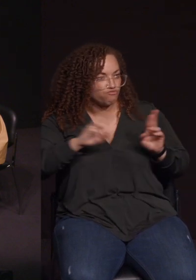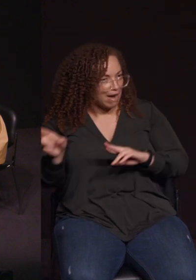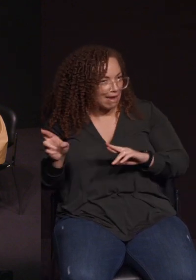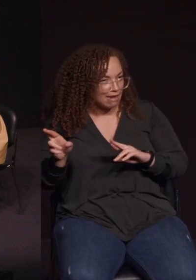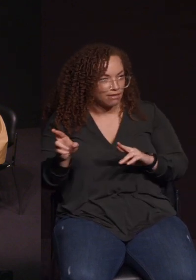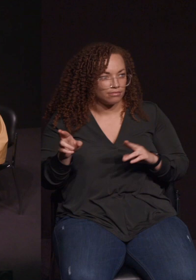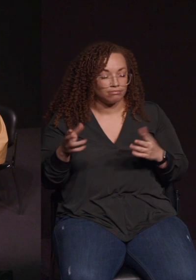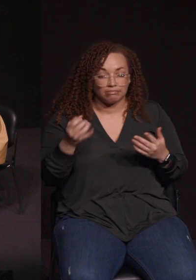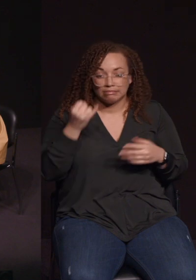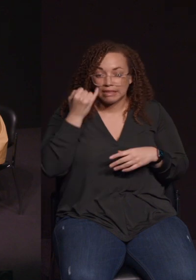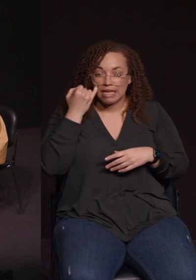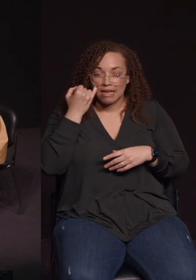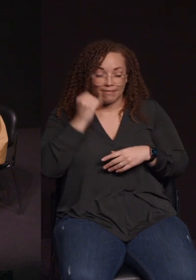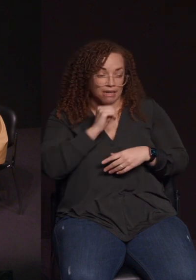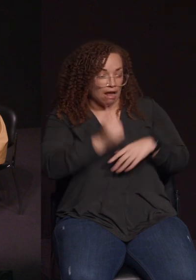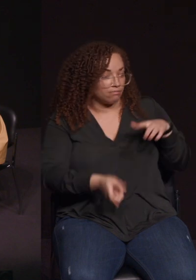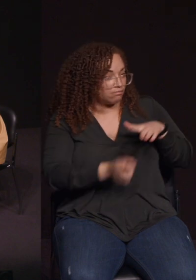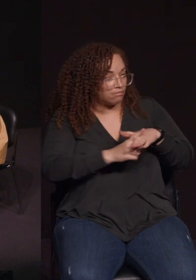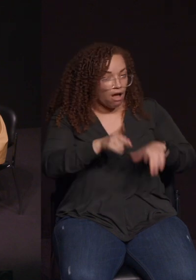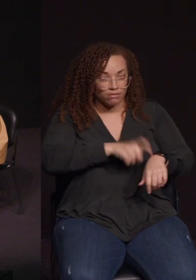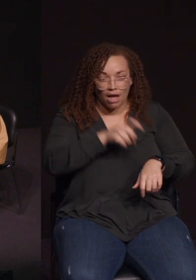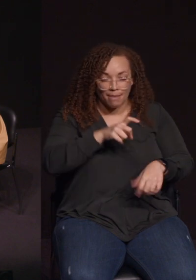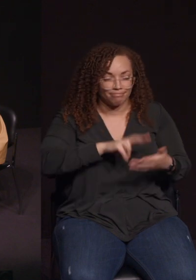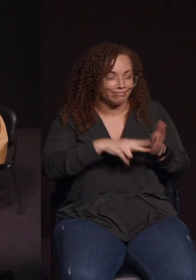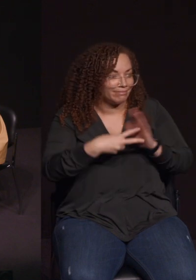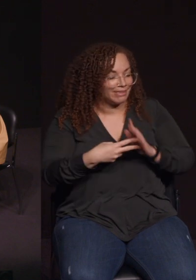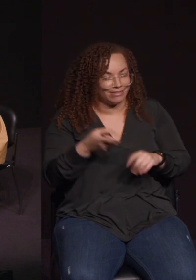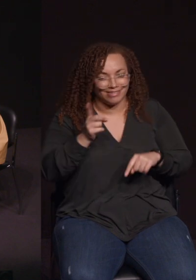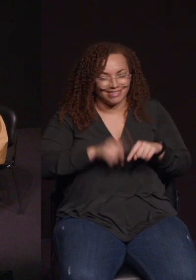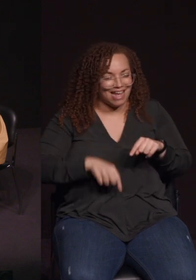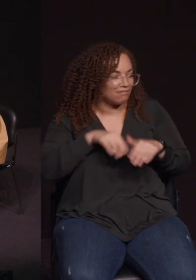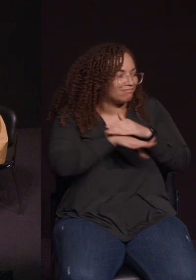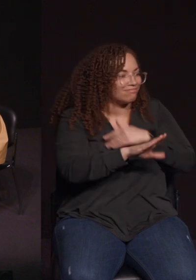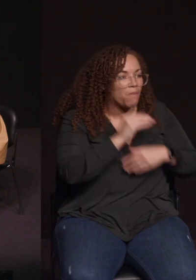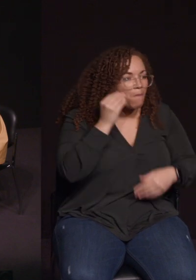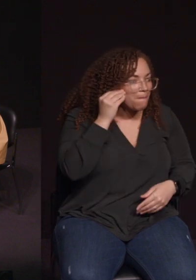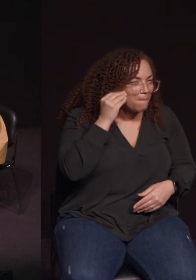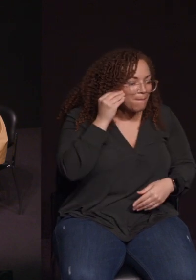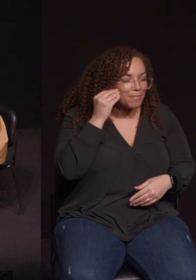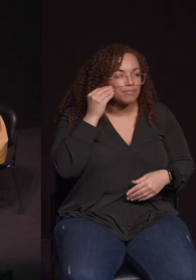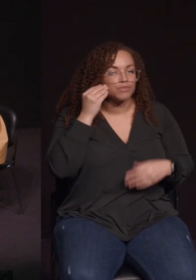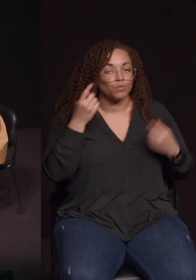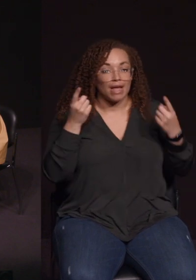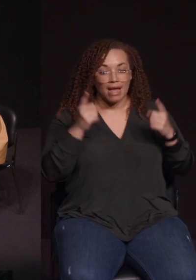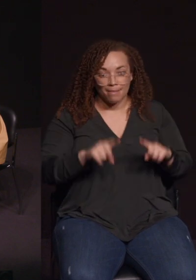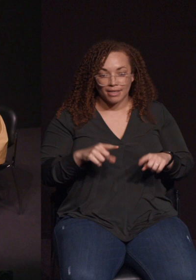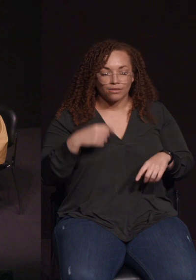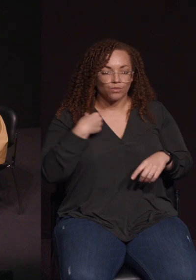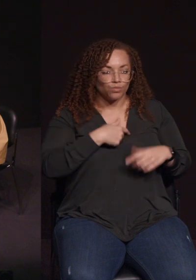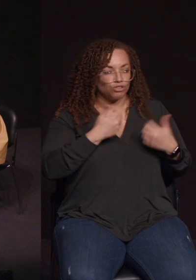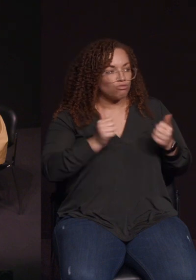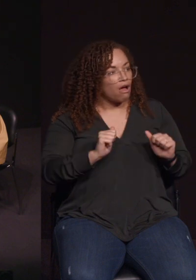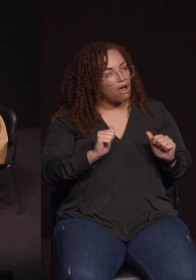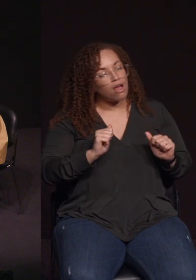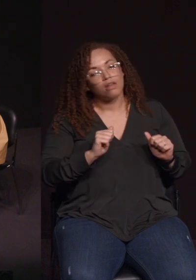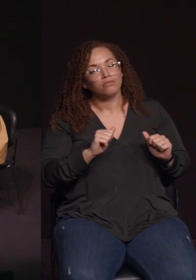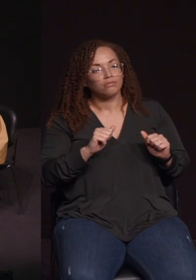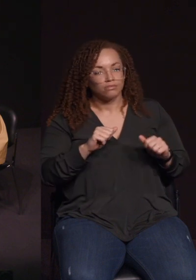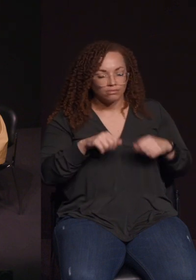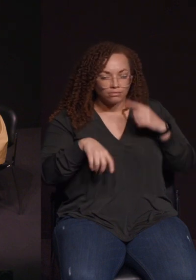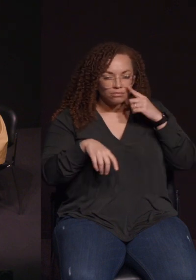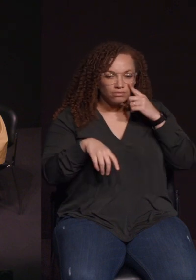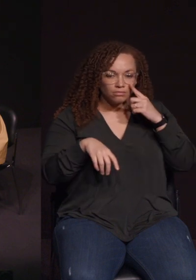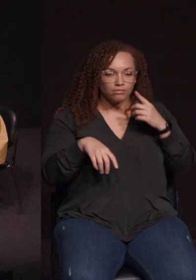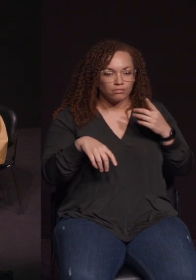some bills at one time in November 2014 and show our love and respect to the people